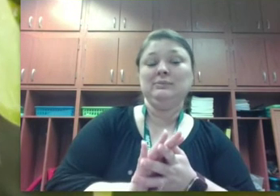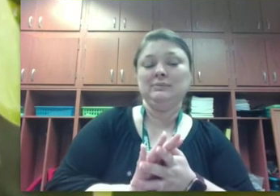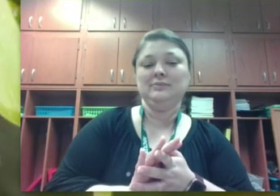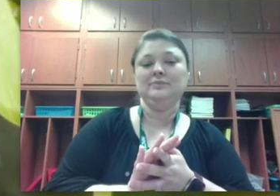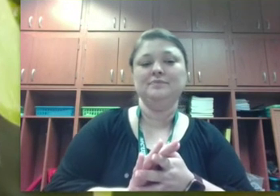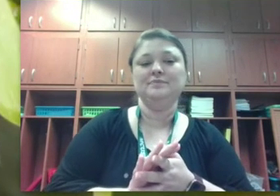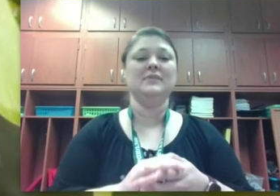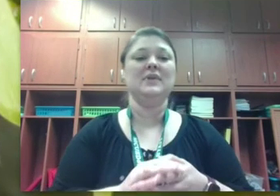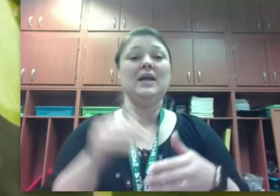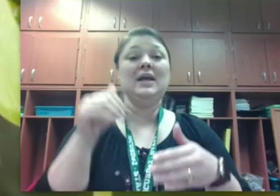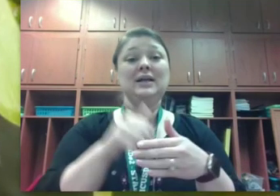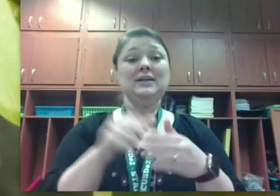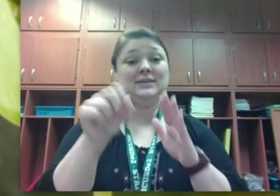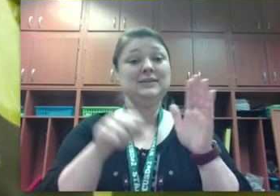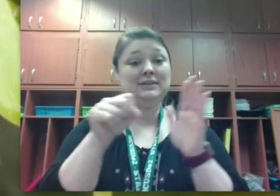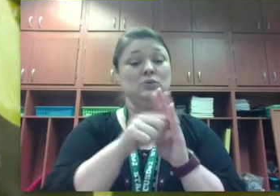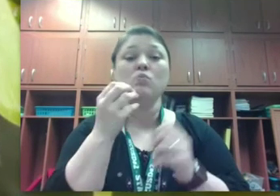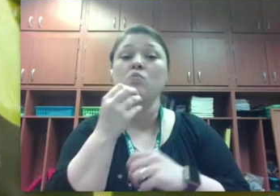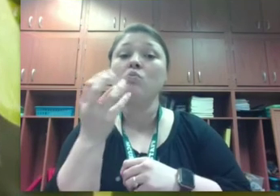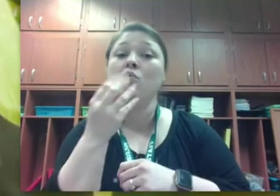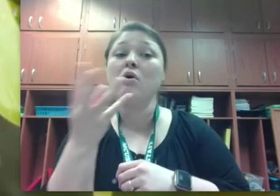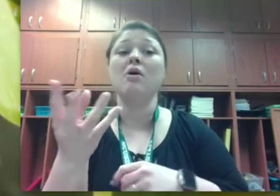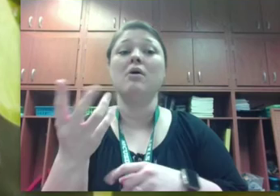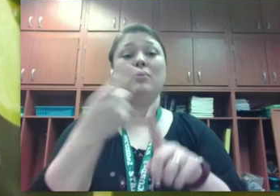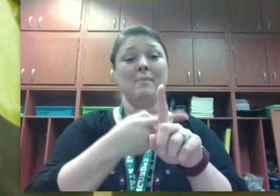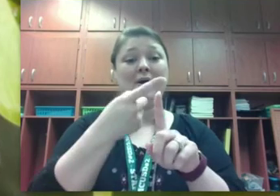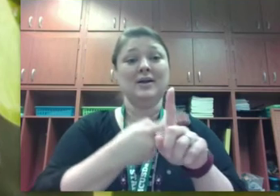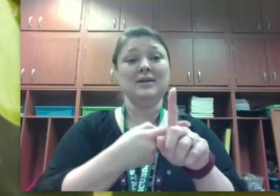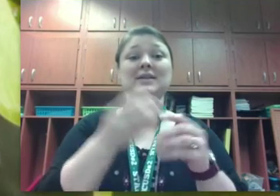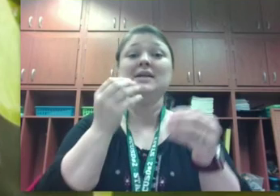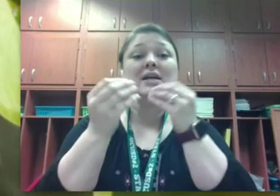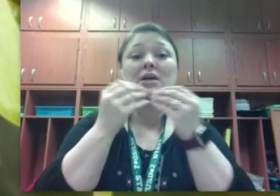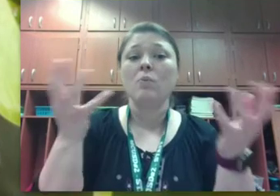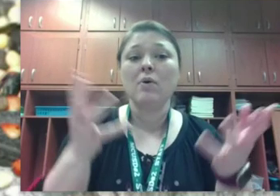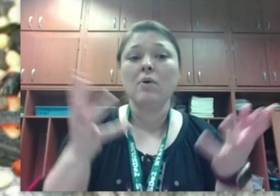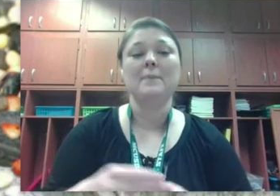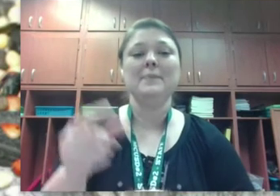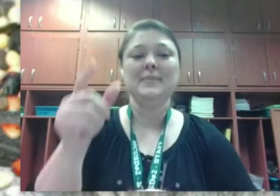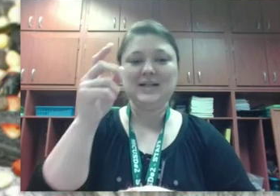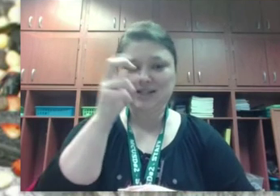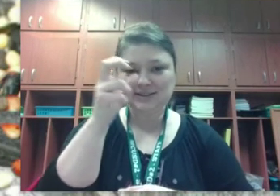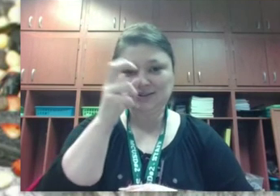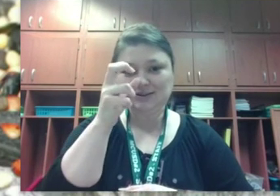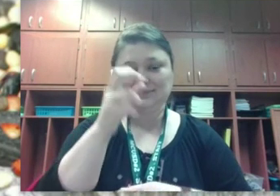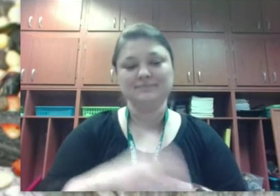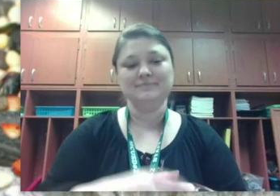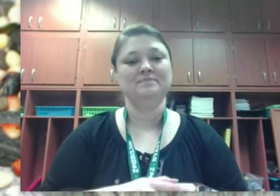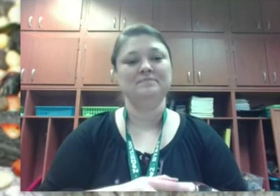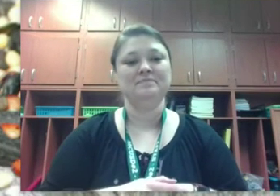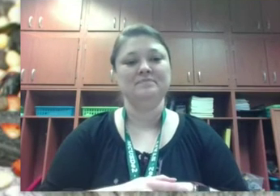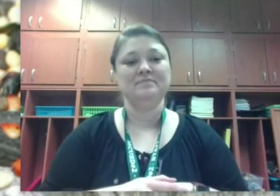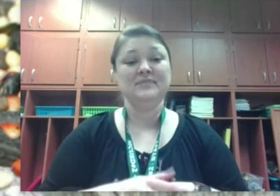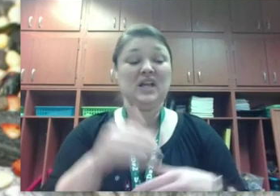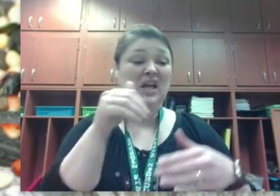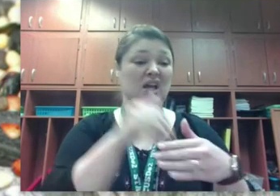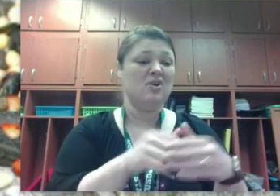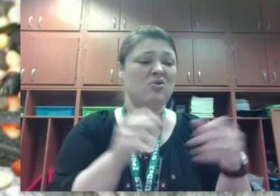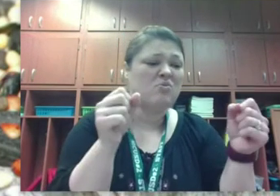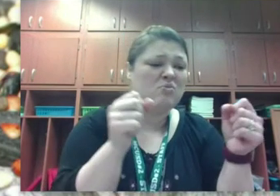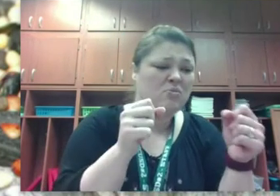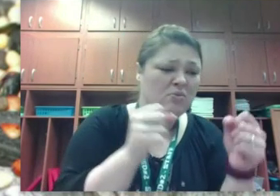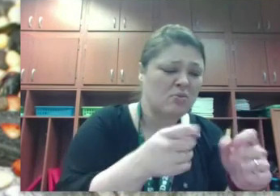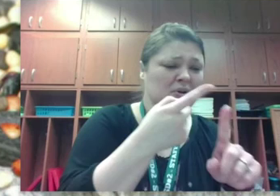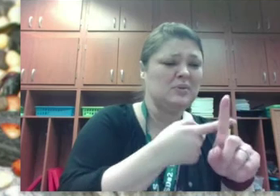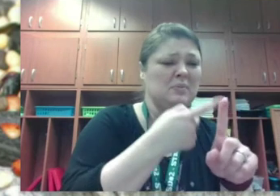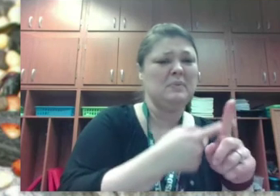During warmer months, chickadees feed mostly on insects. But during colder months, they